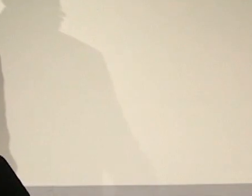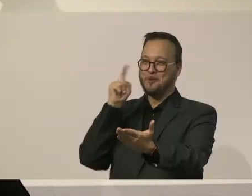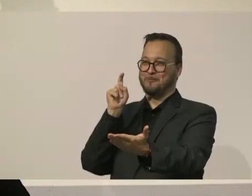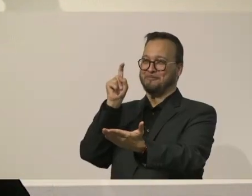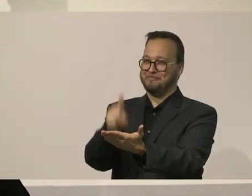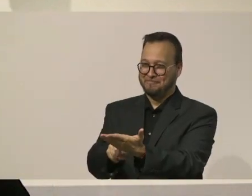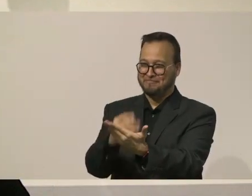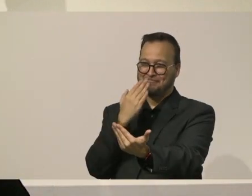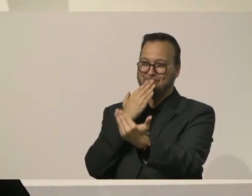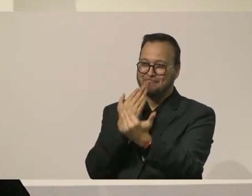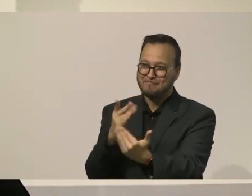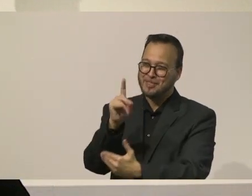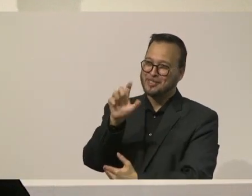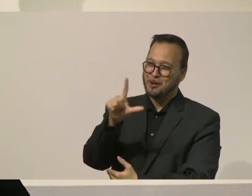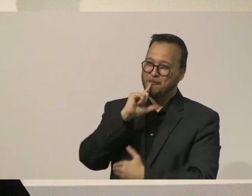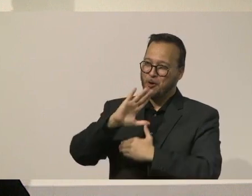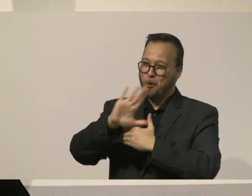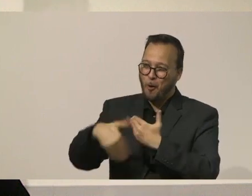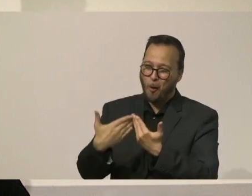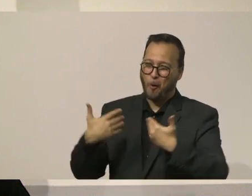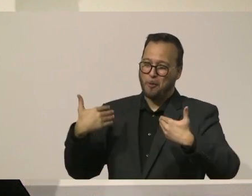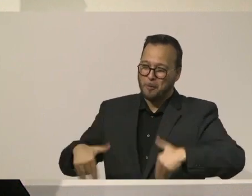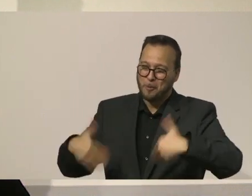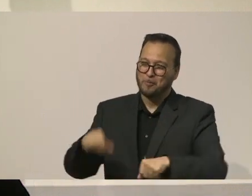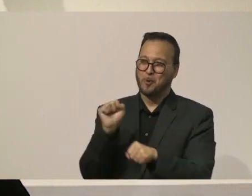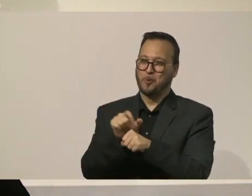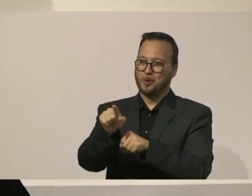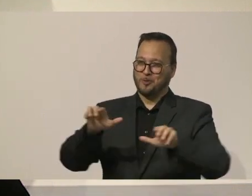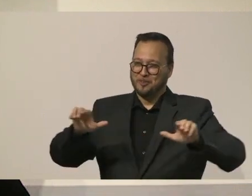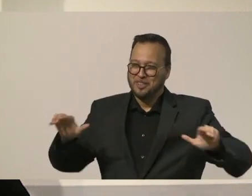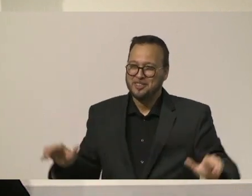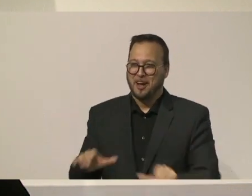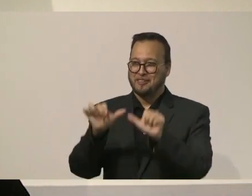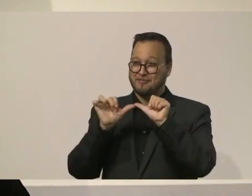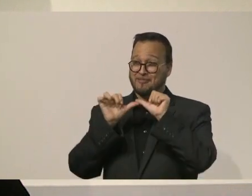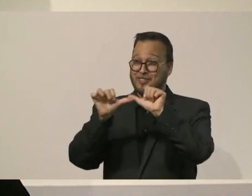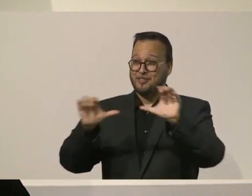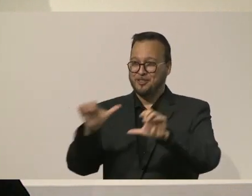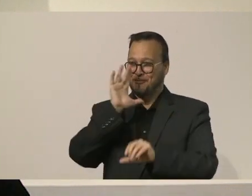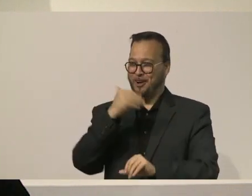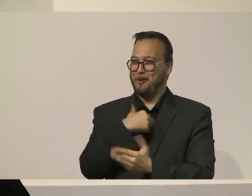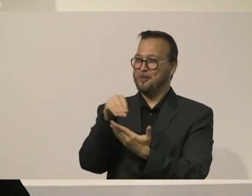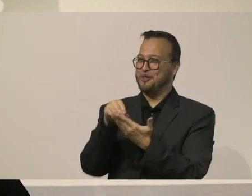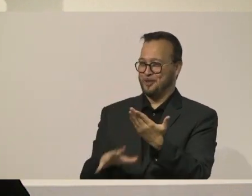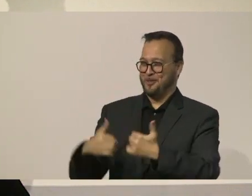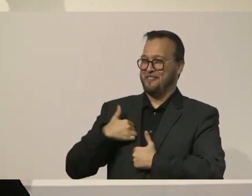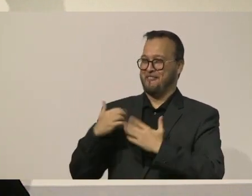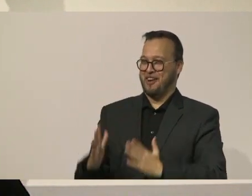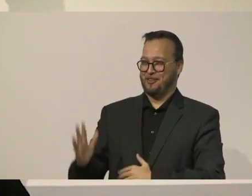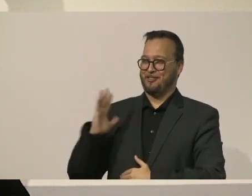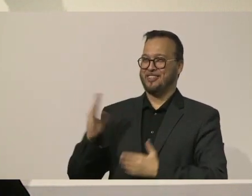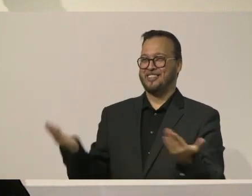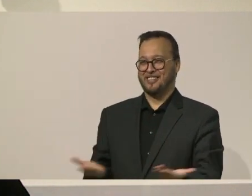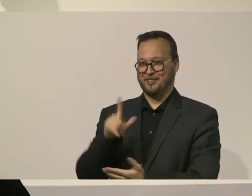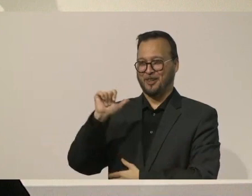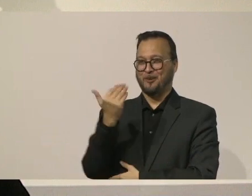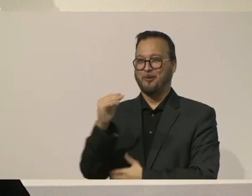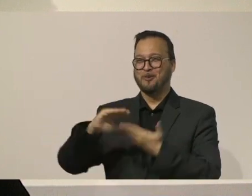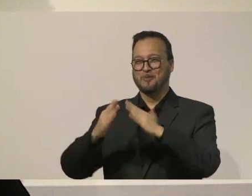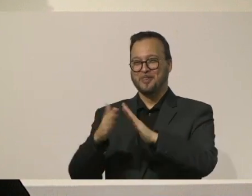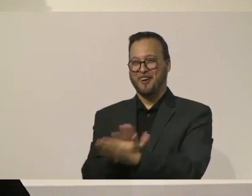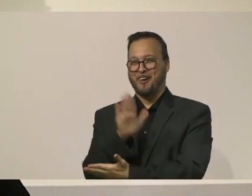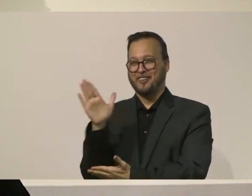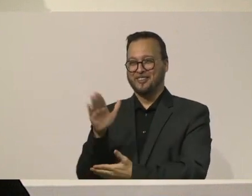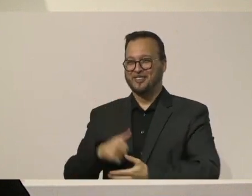you for all of the tremendous work that you have done and continue to do for our student veterans at LaGuardia Community College.